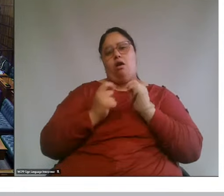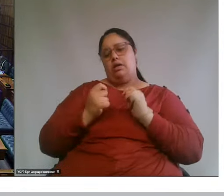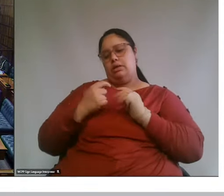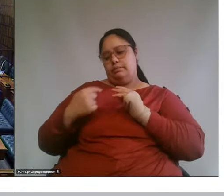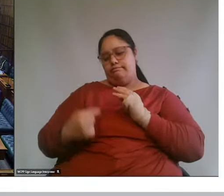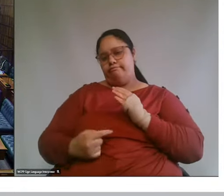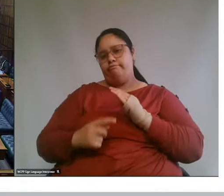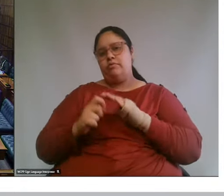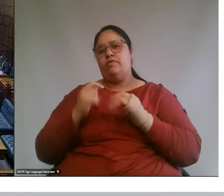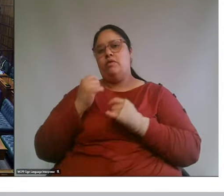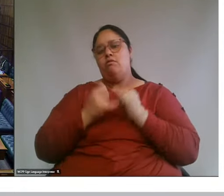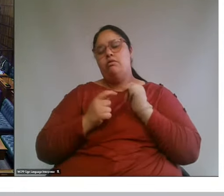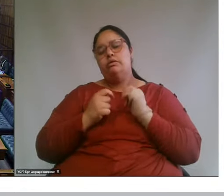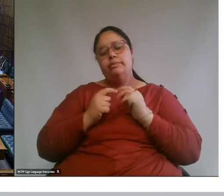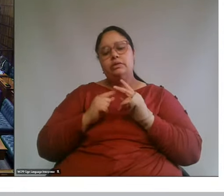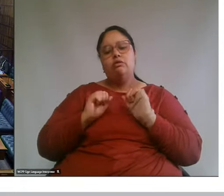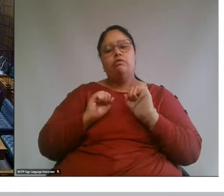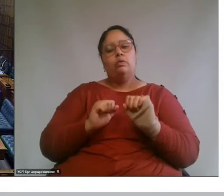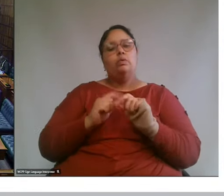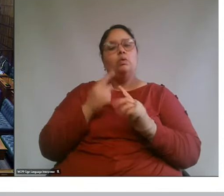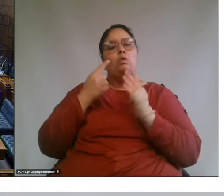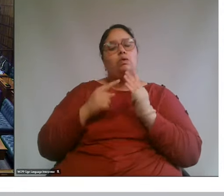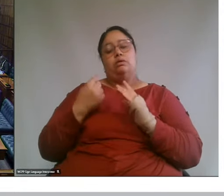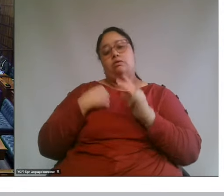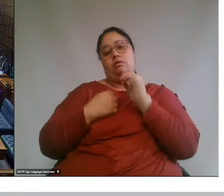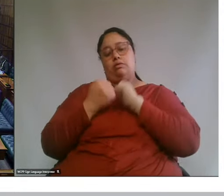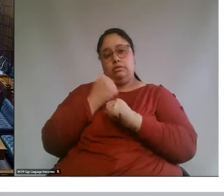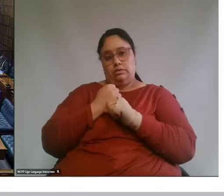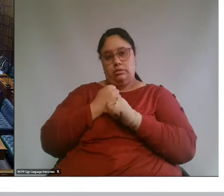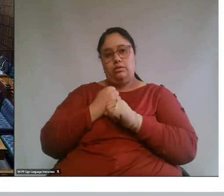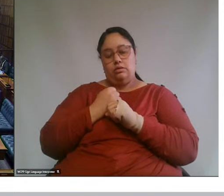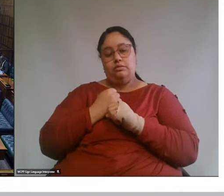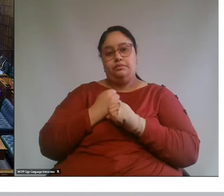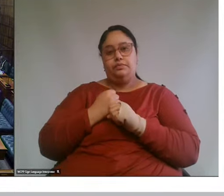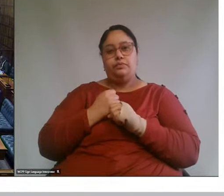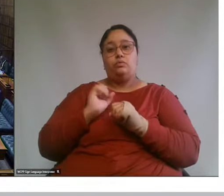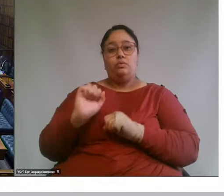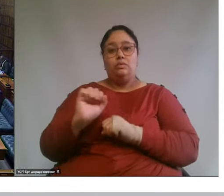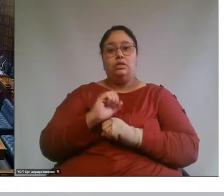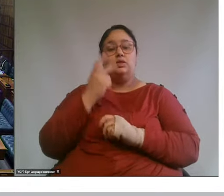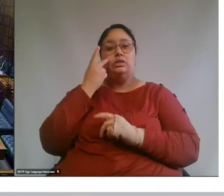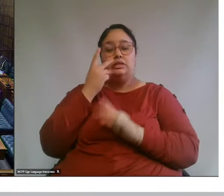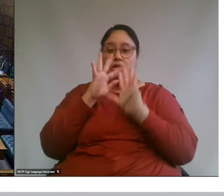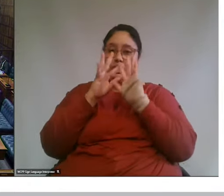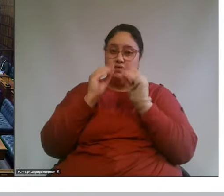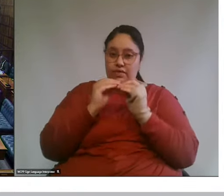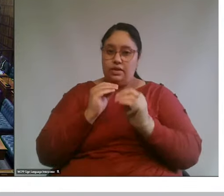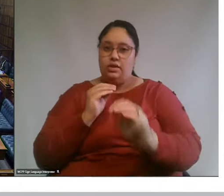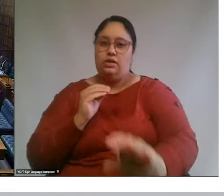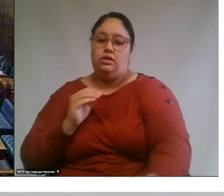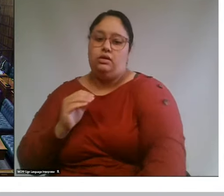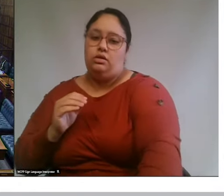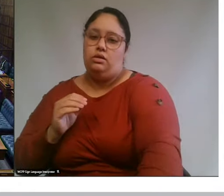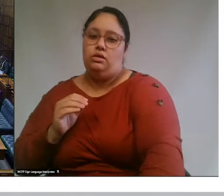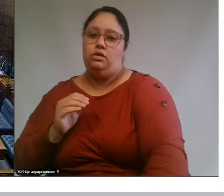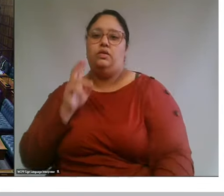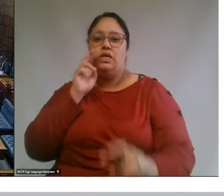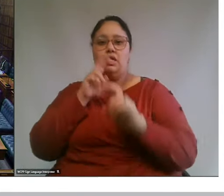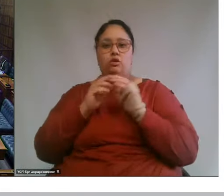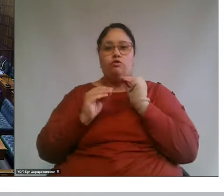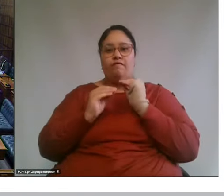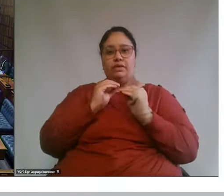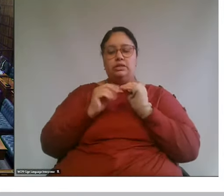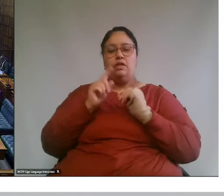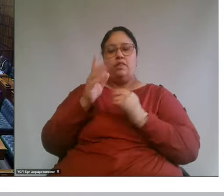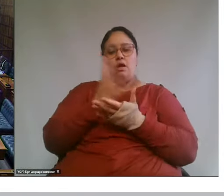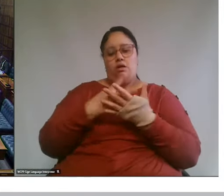the last bits of the of of the audit last year um so they saw everything that uh needed to be fixed and they were